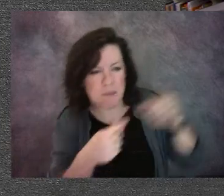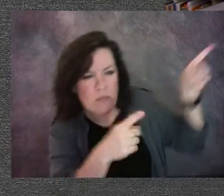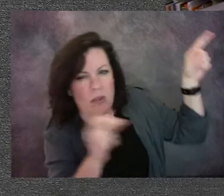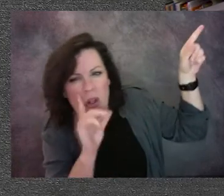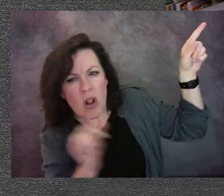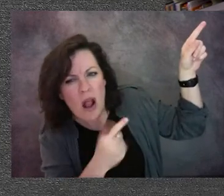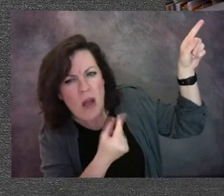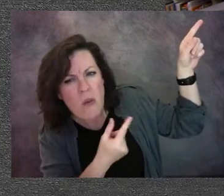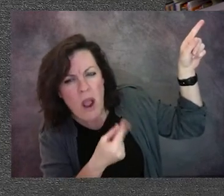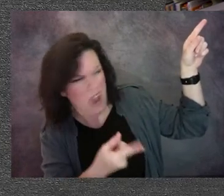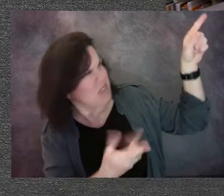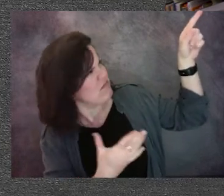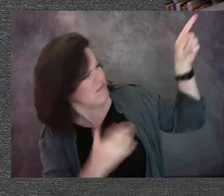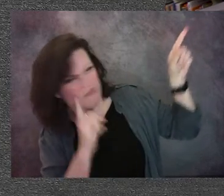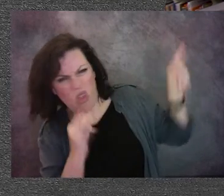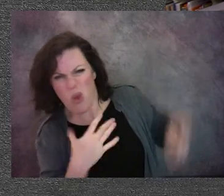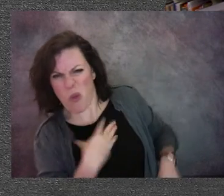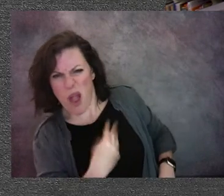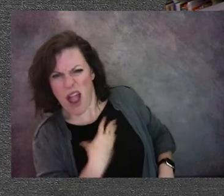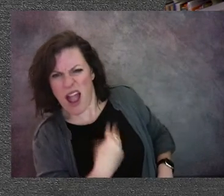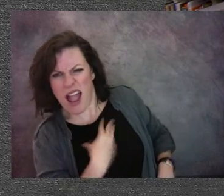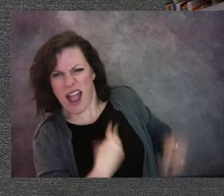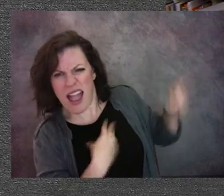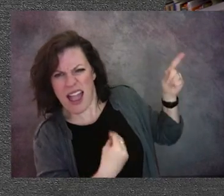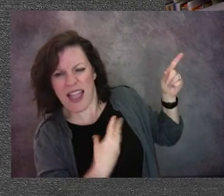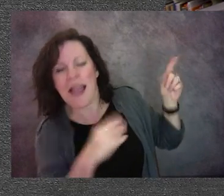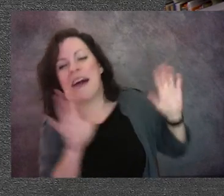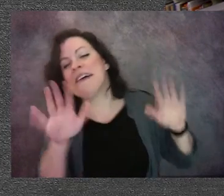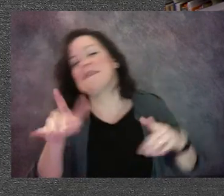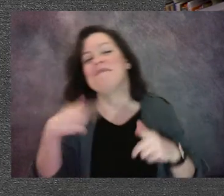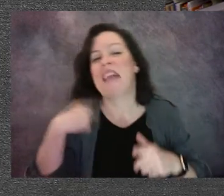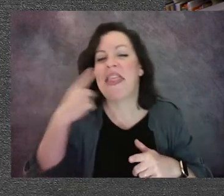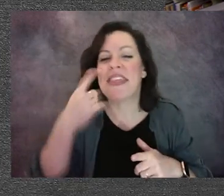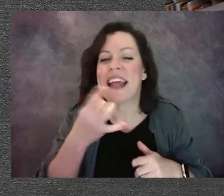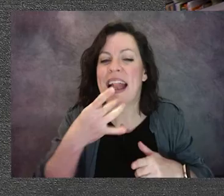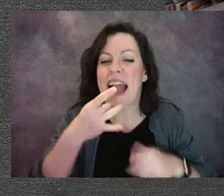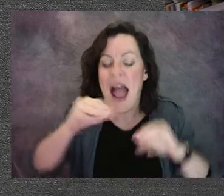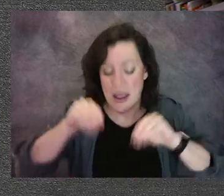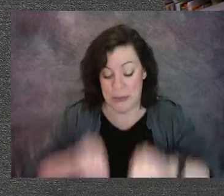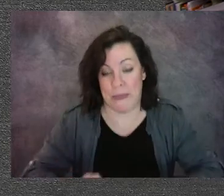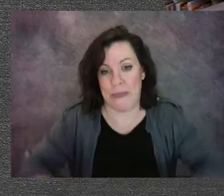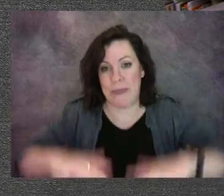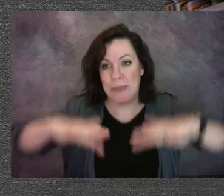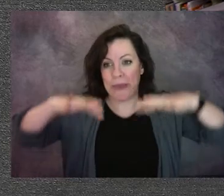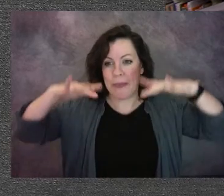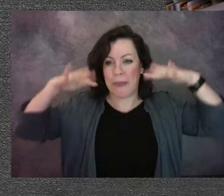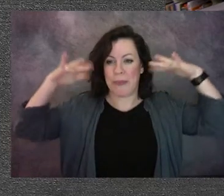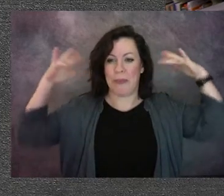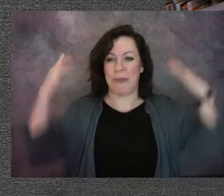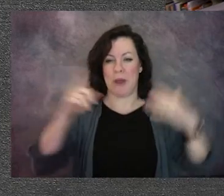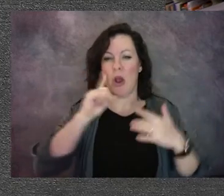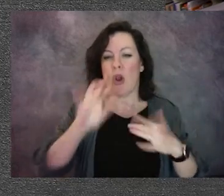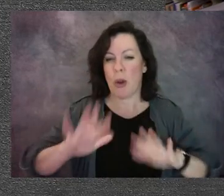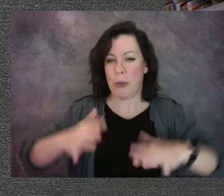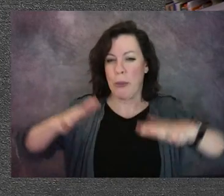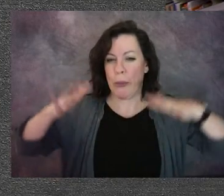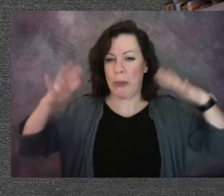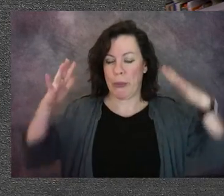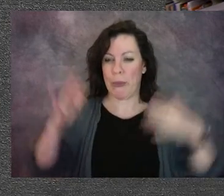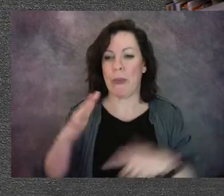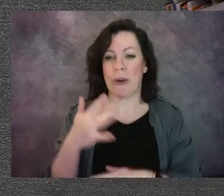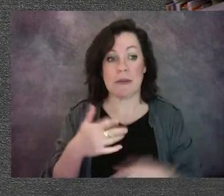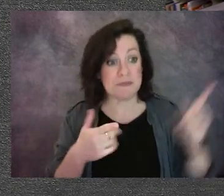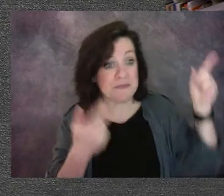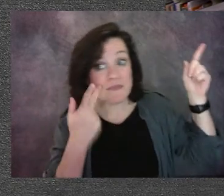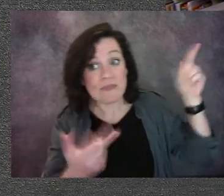think? Because it's like a little white. Oh, maybe that's really just light. Mm-hmm. It looks white, but I think it's just really light.